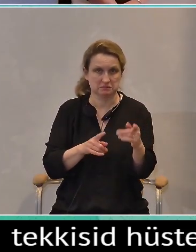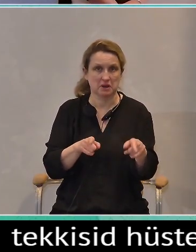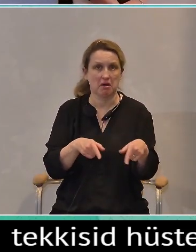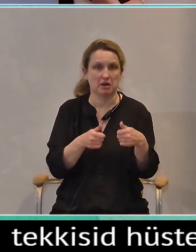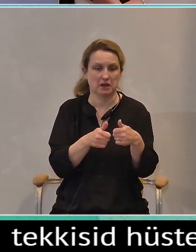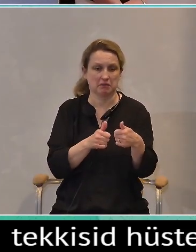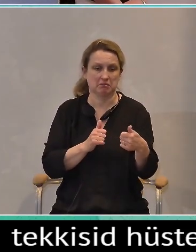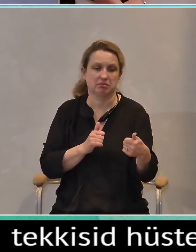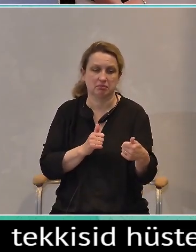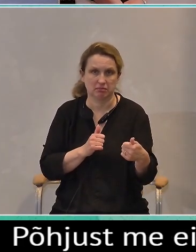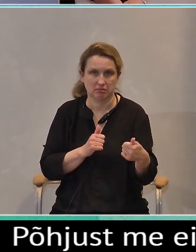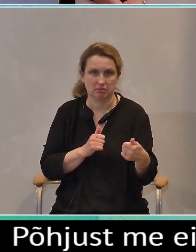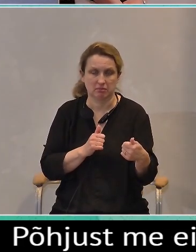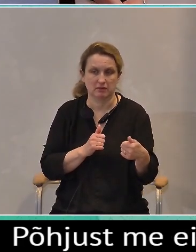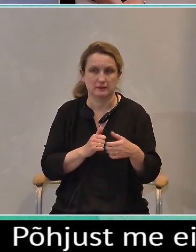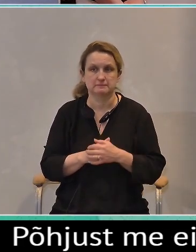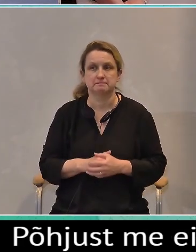we read